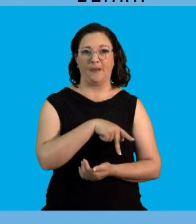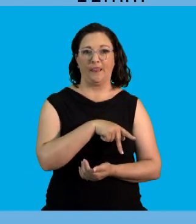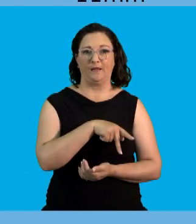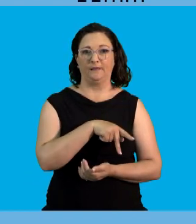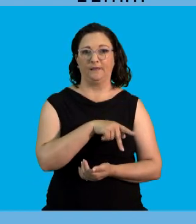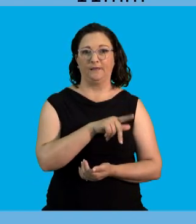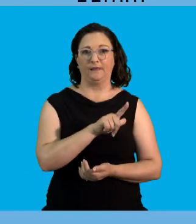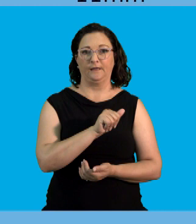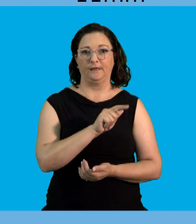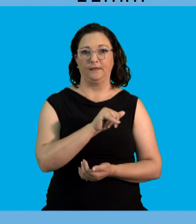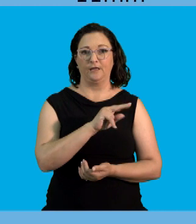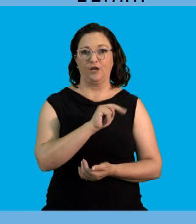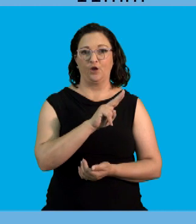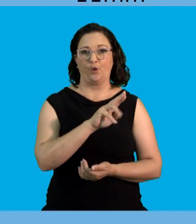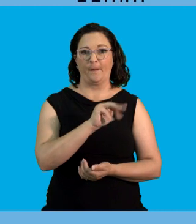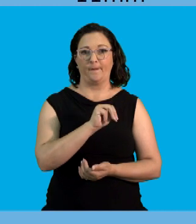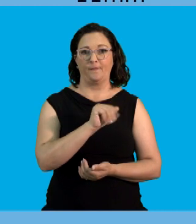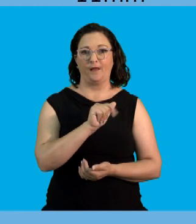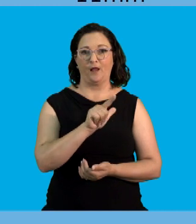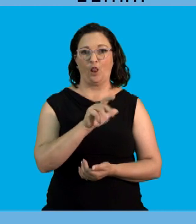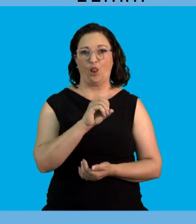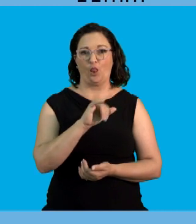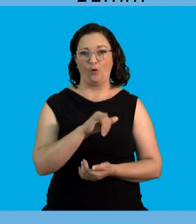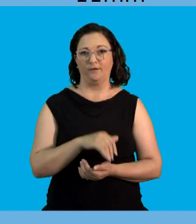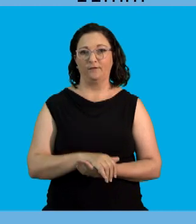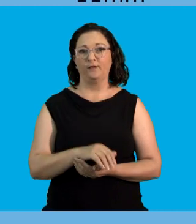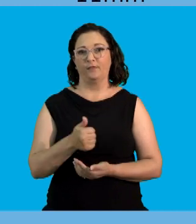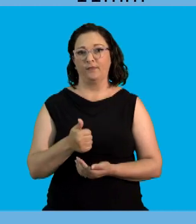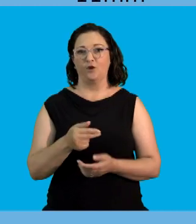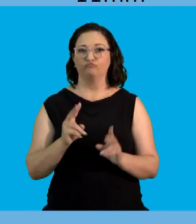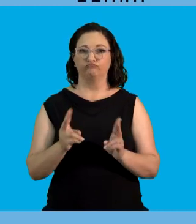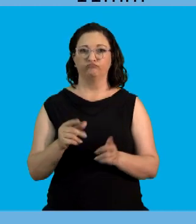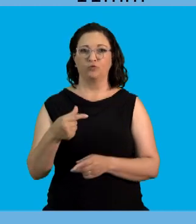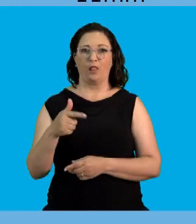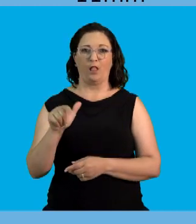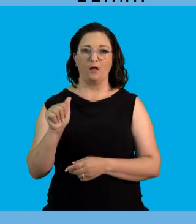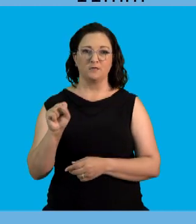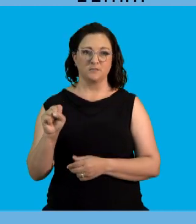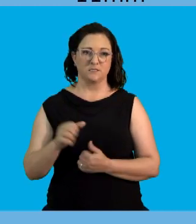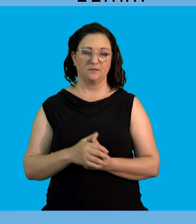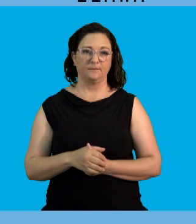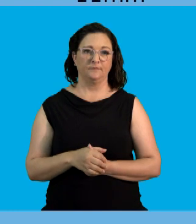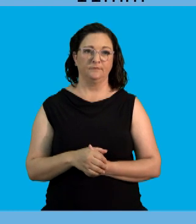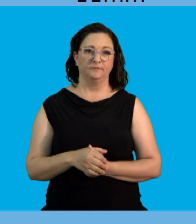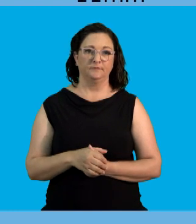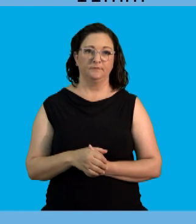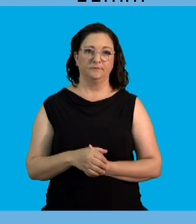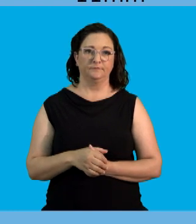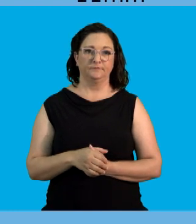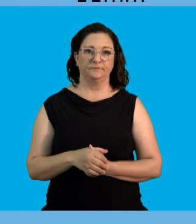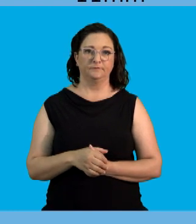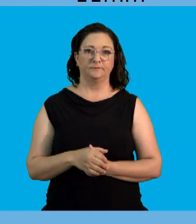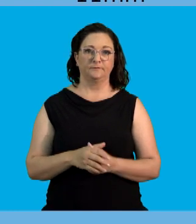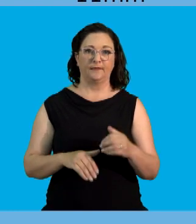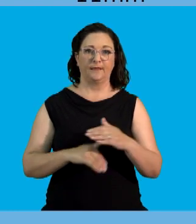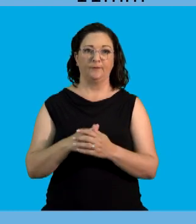alloy. And then we have our ordinary grass. So we're just going to extend our x-axis. So our ordinary grass,